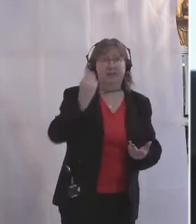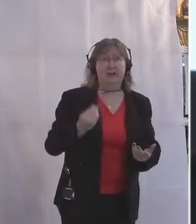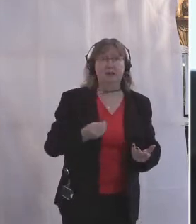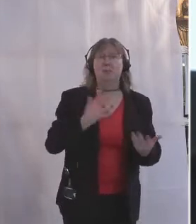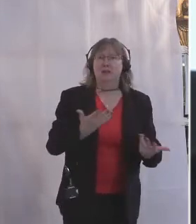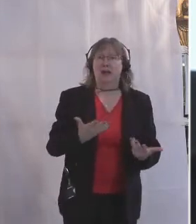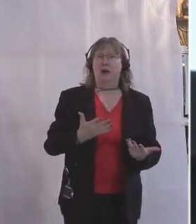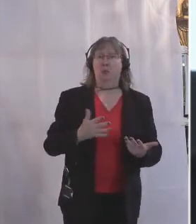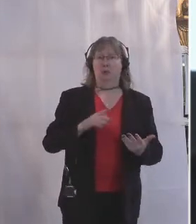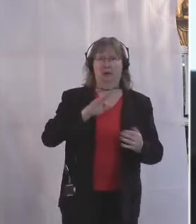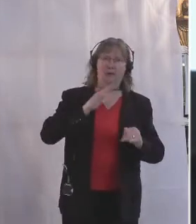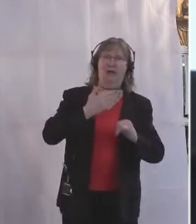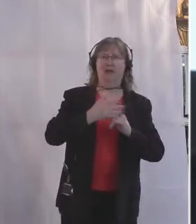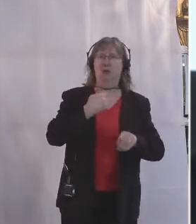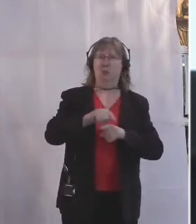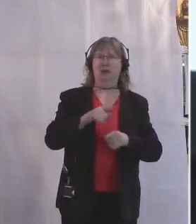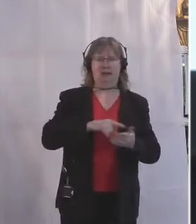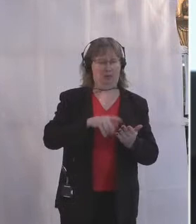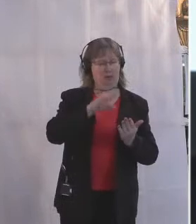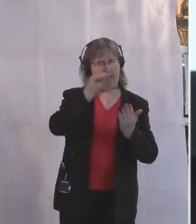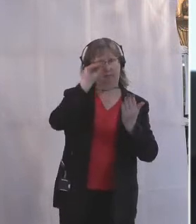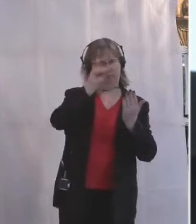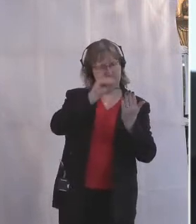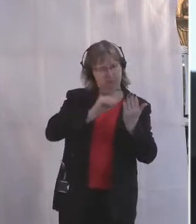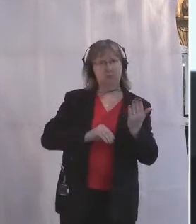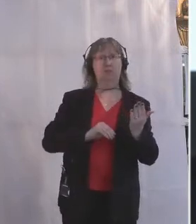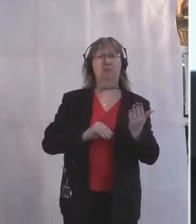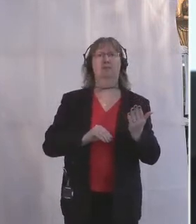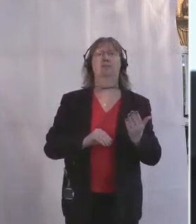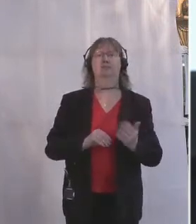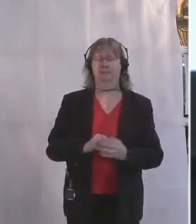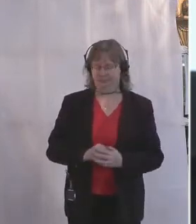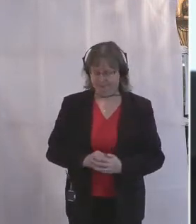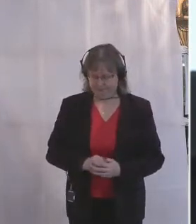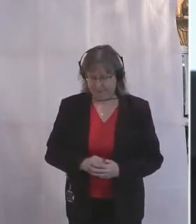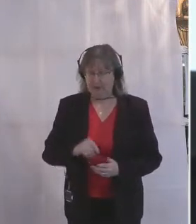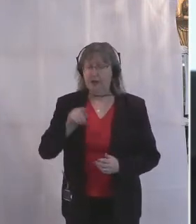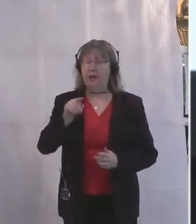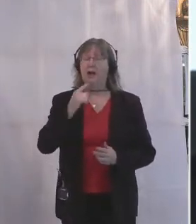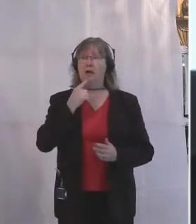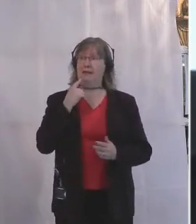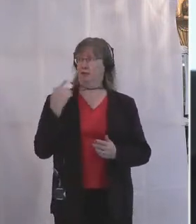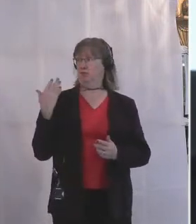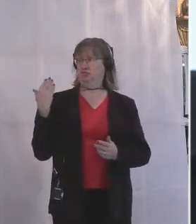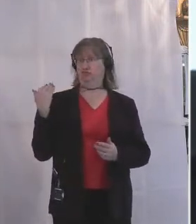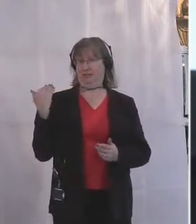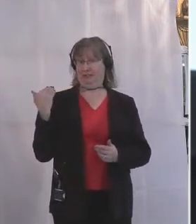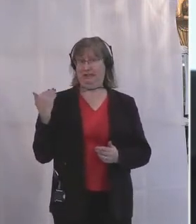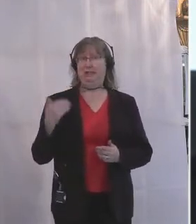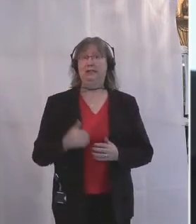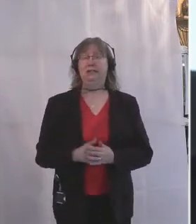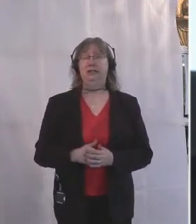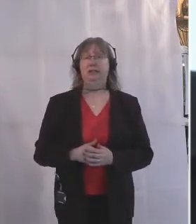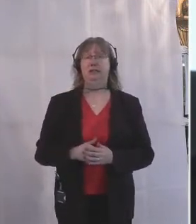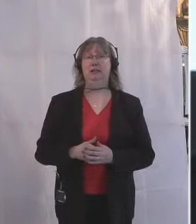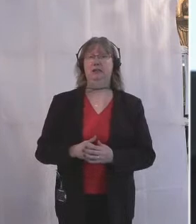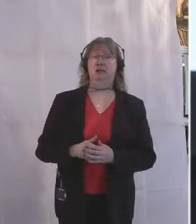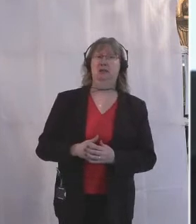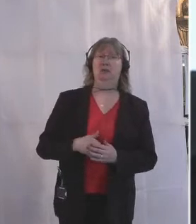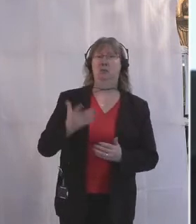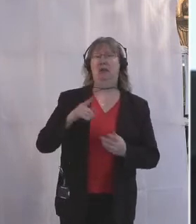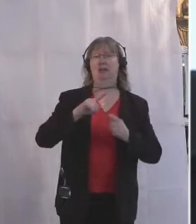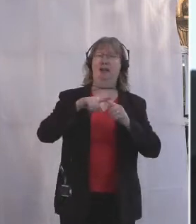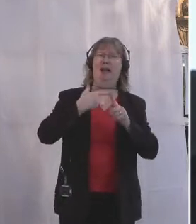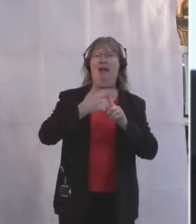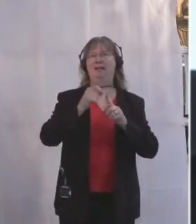done. So this then leads to my most recent high, which is we exhibited at our first